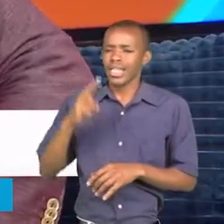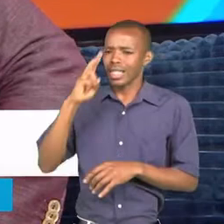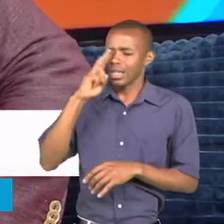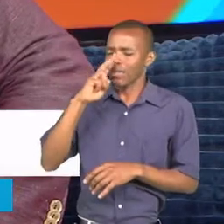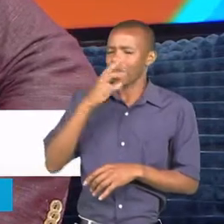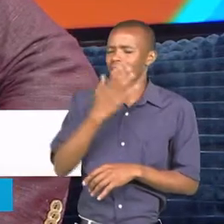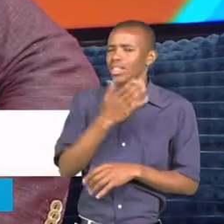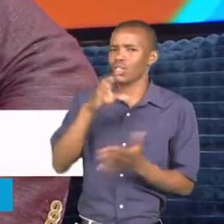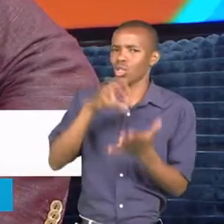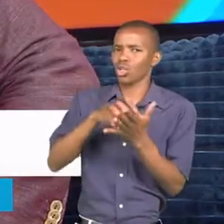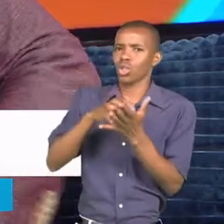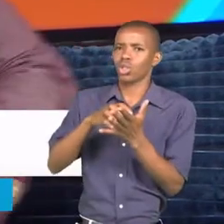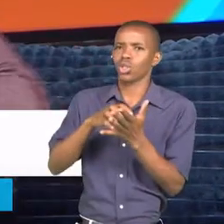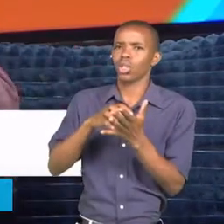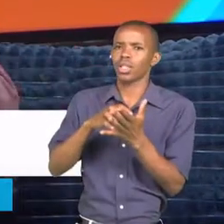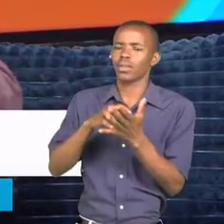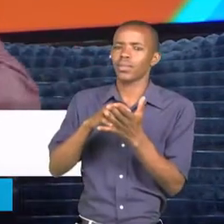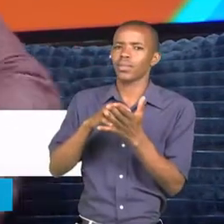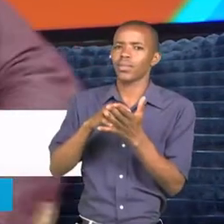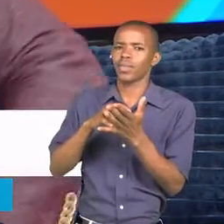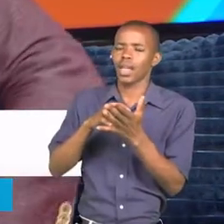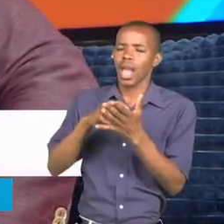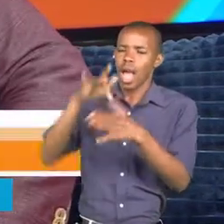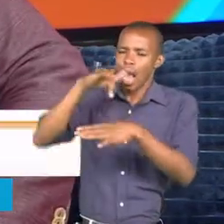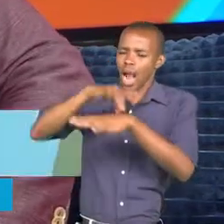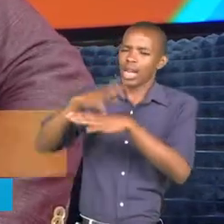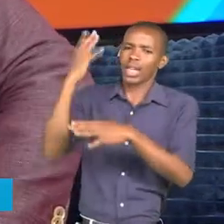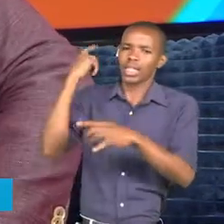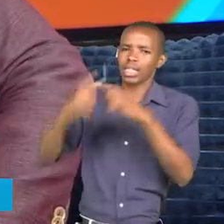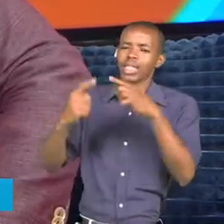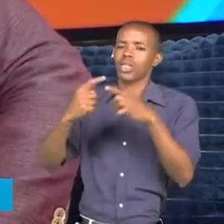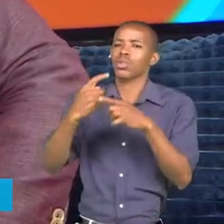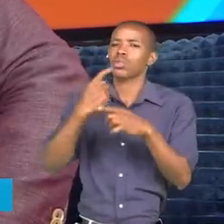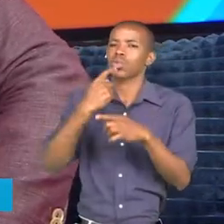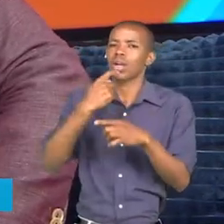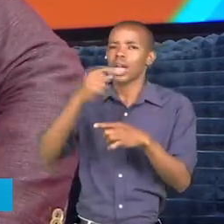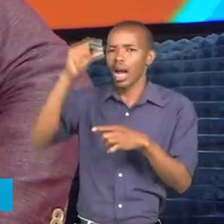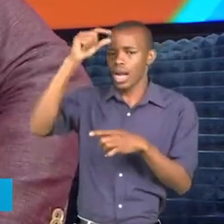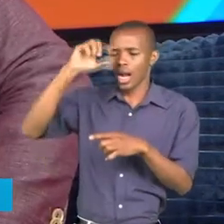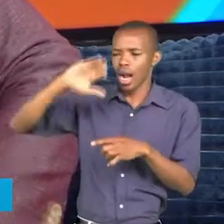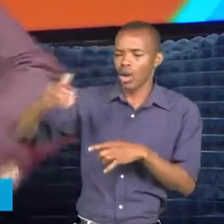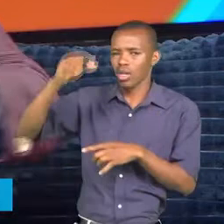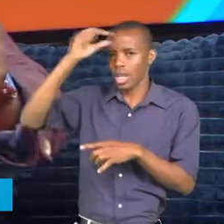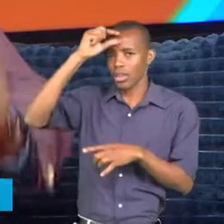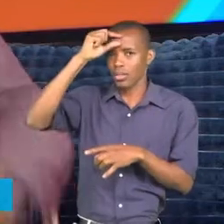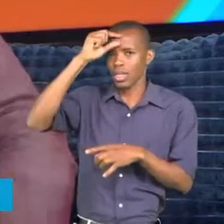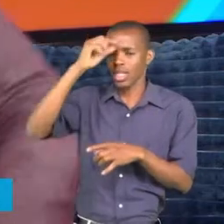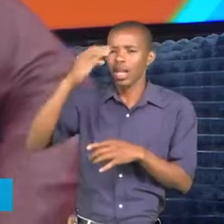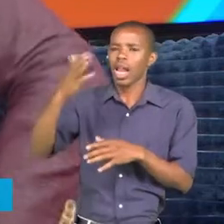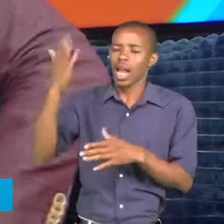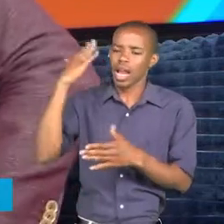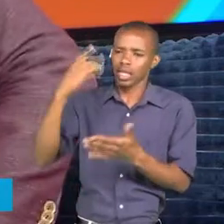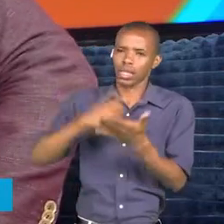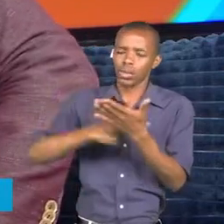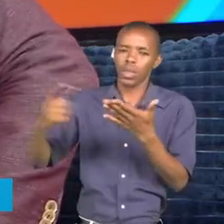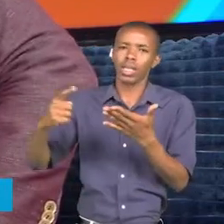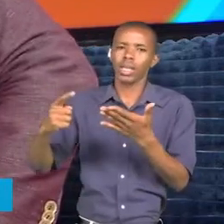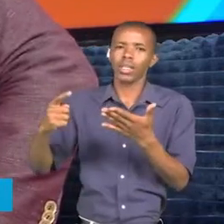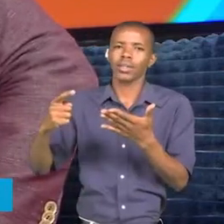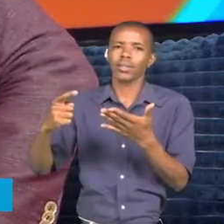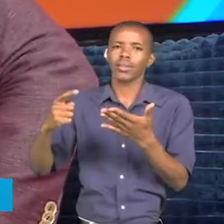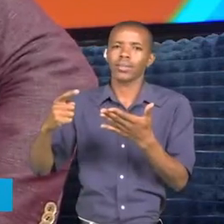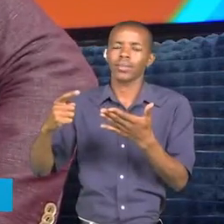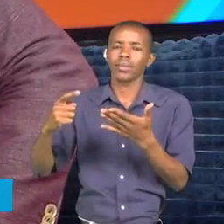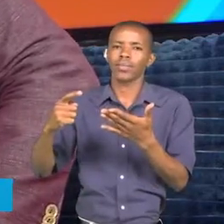now, just around, late last year, the Turkana County government had set aside, last week actually, beg your pardon,